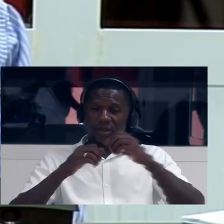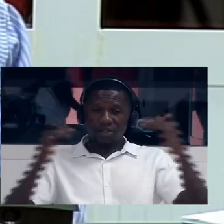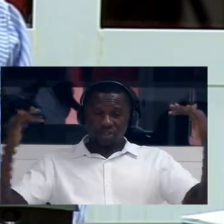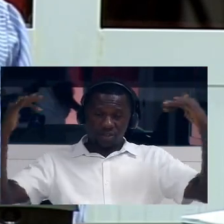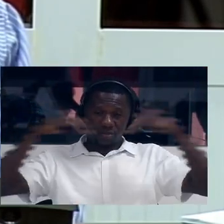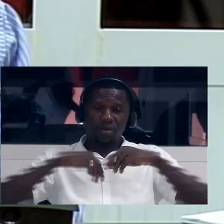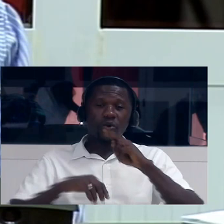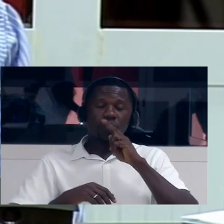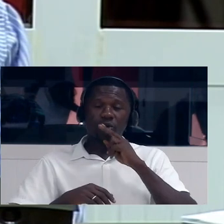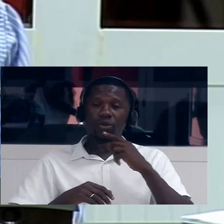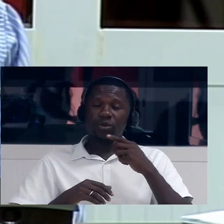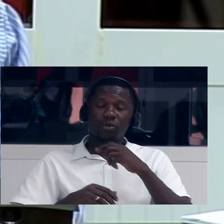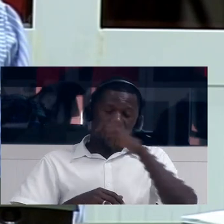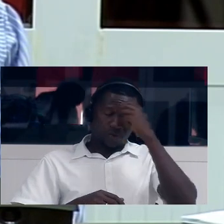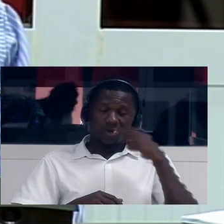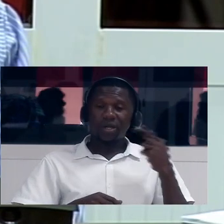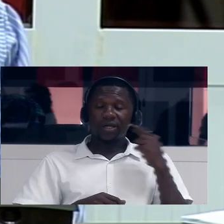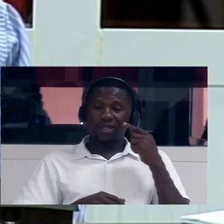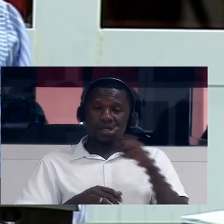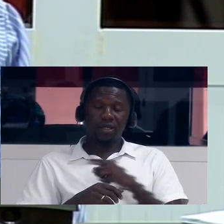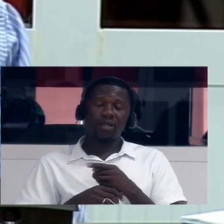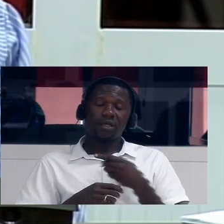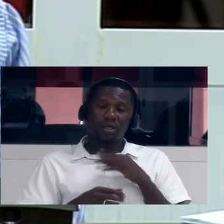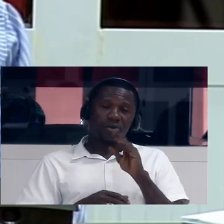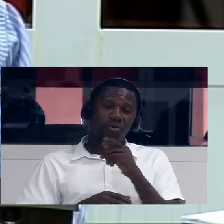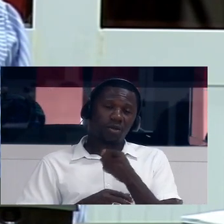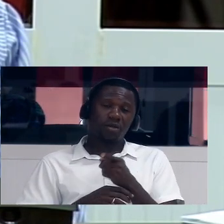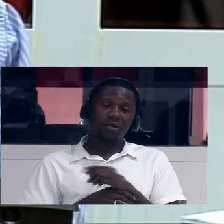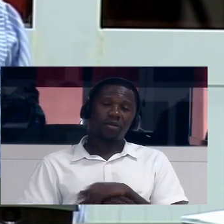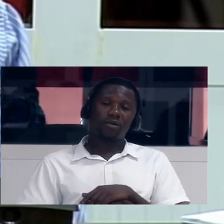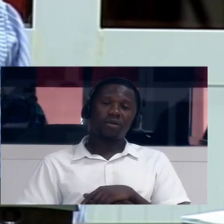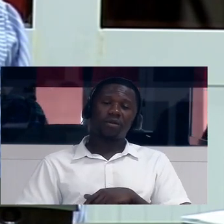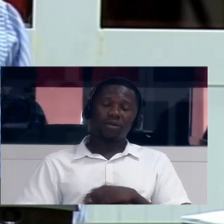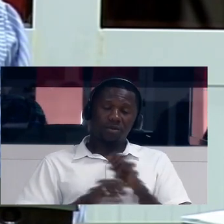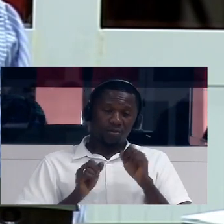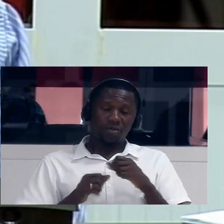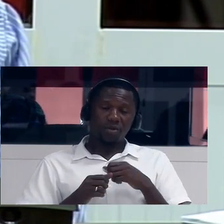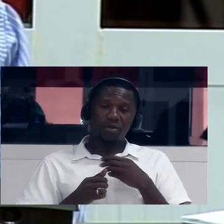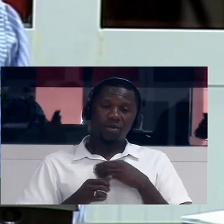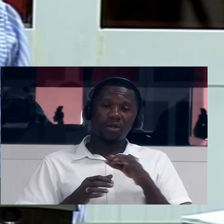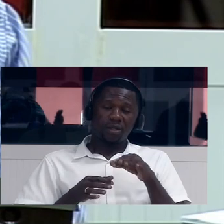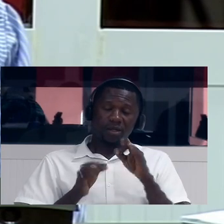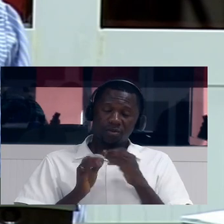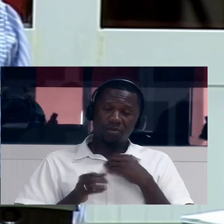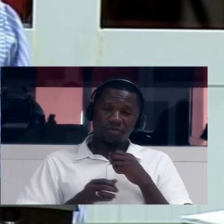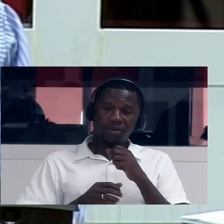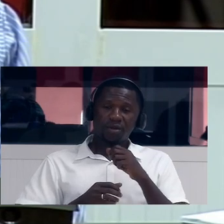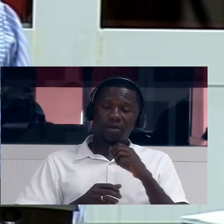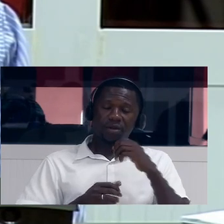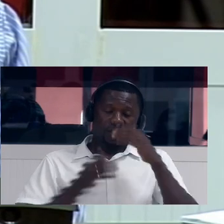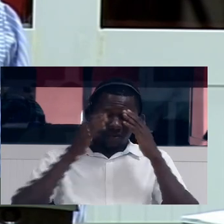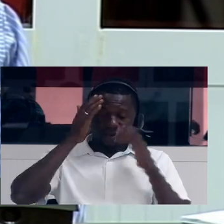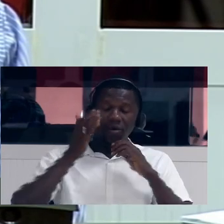day. They did all those things, and eventually they were able to get some of the officers who they